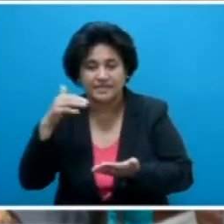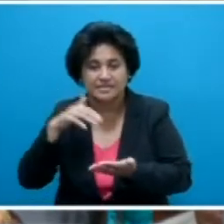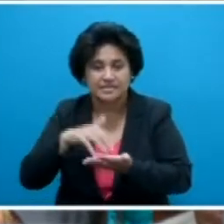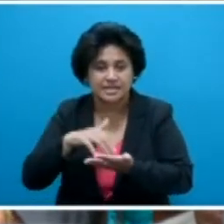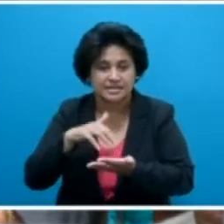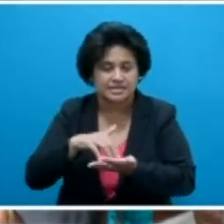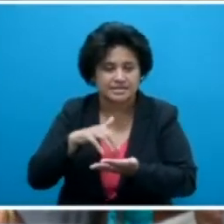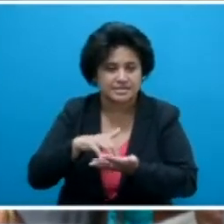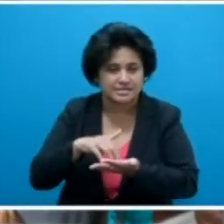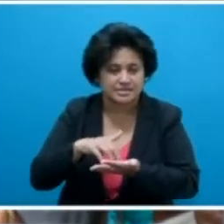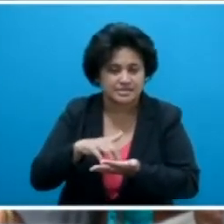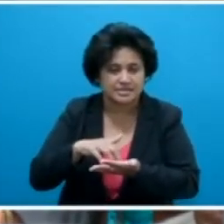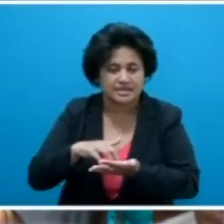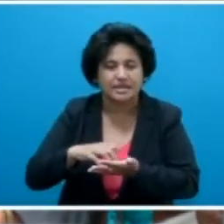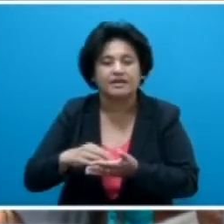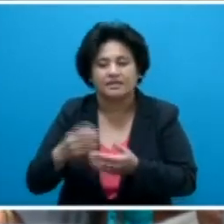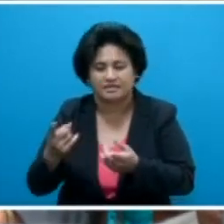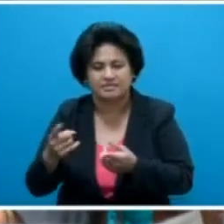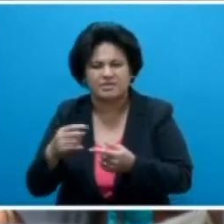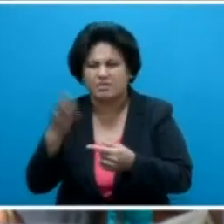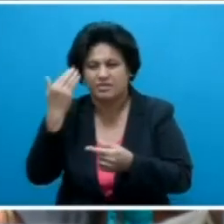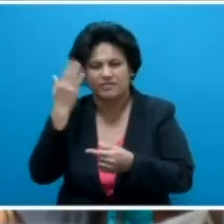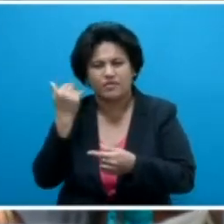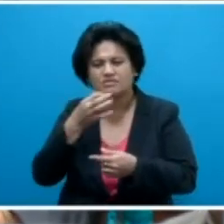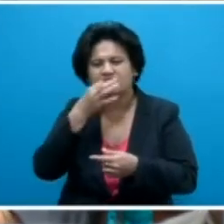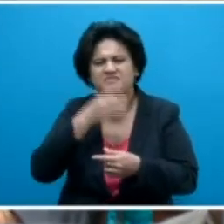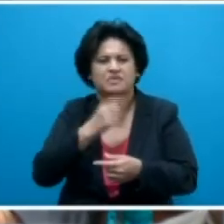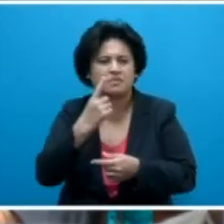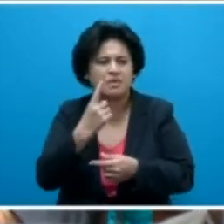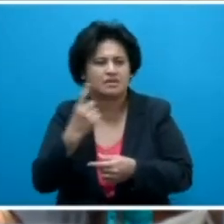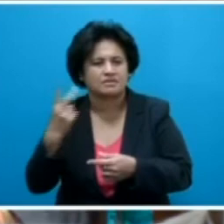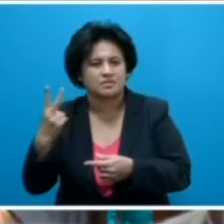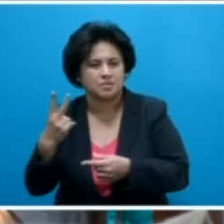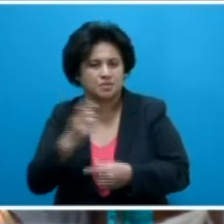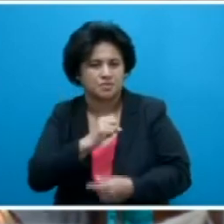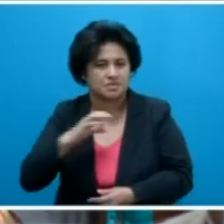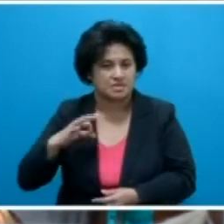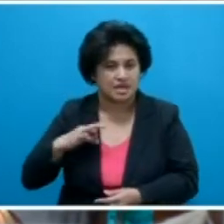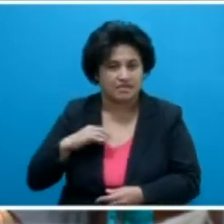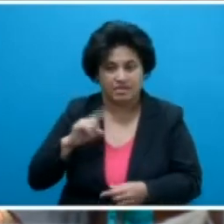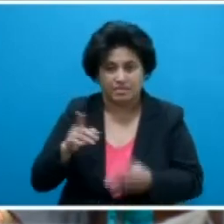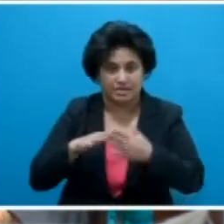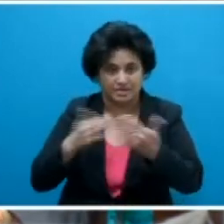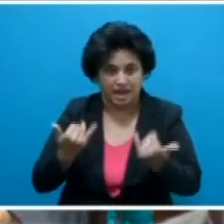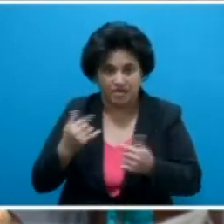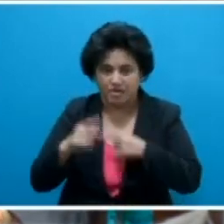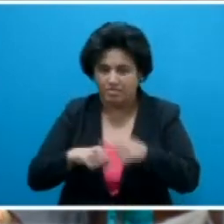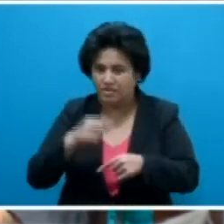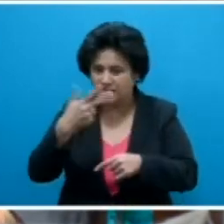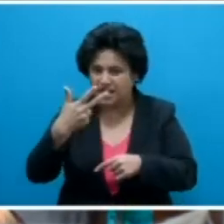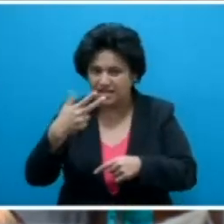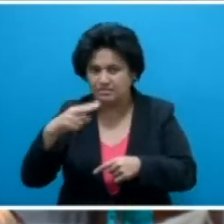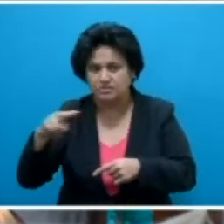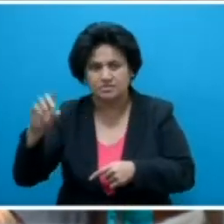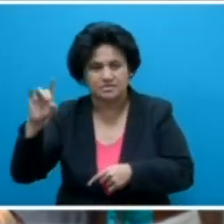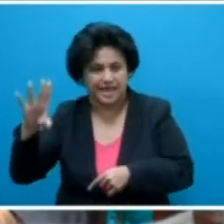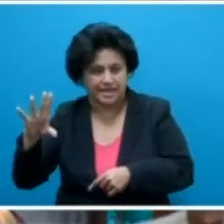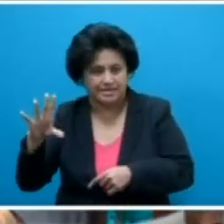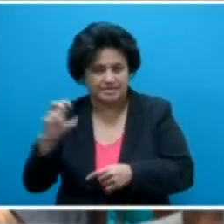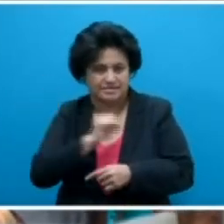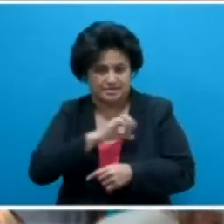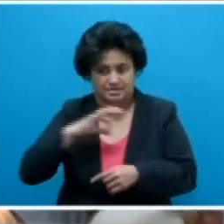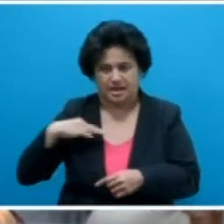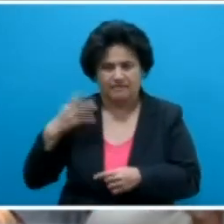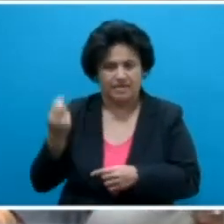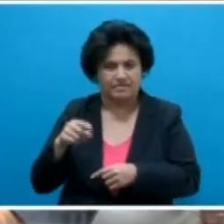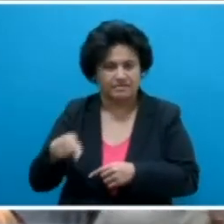by 1 or 2 staff in the past. They will now be managed by an average of 8 to 10 staff each. In the